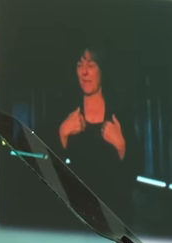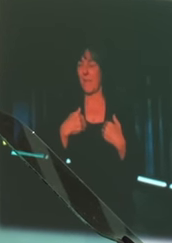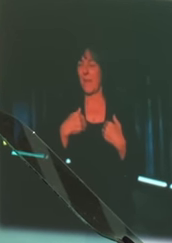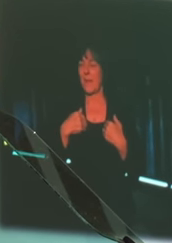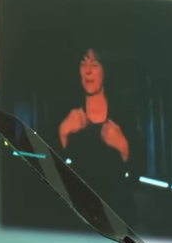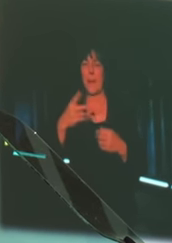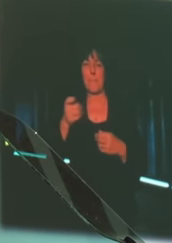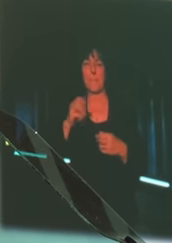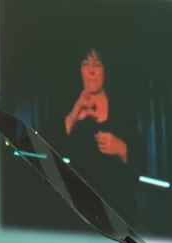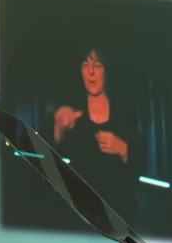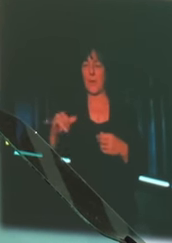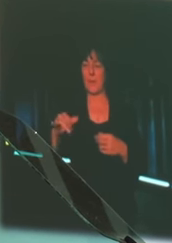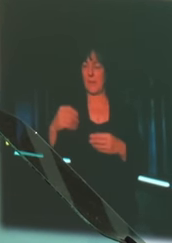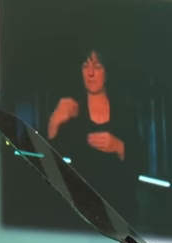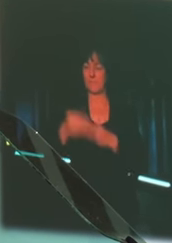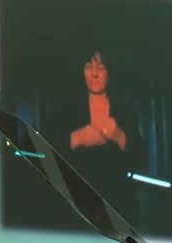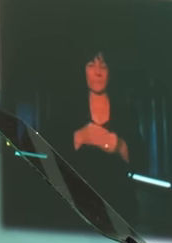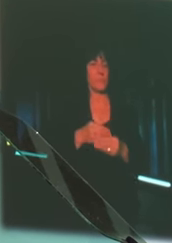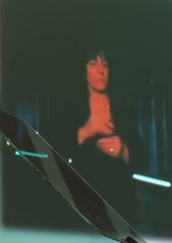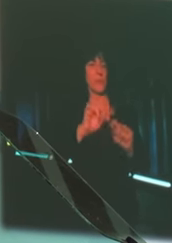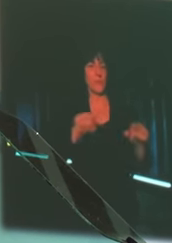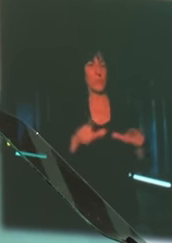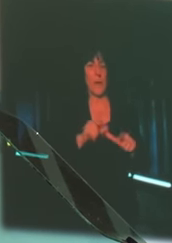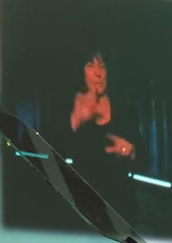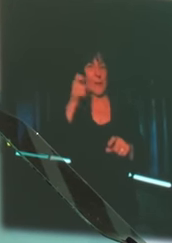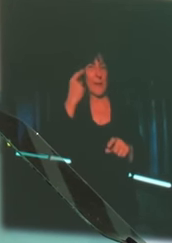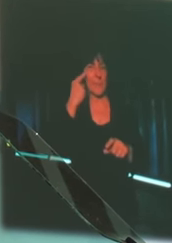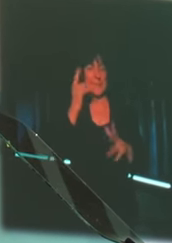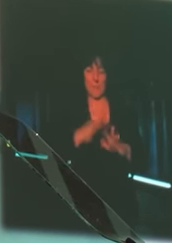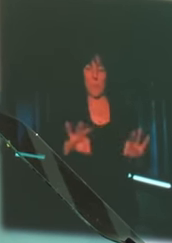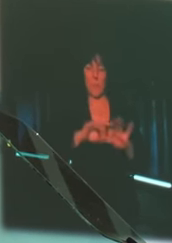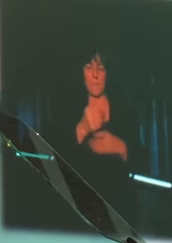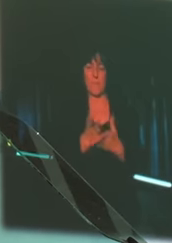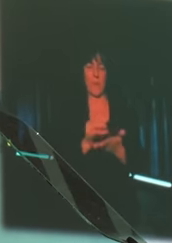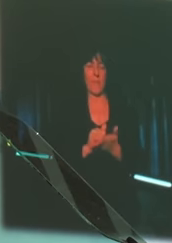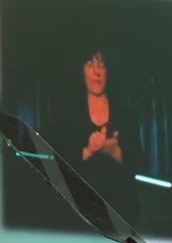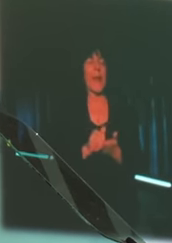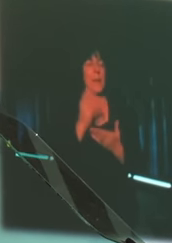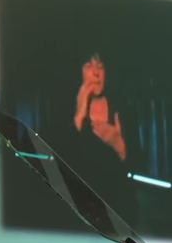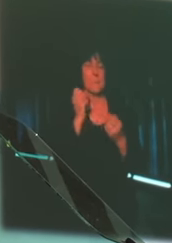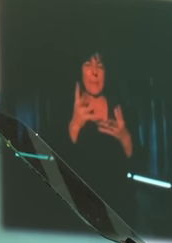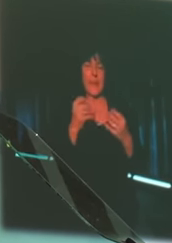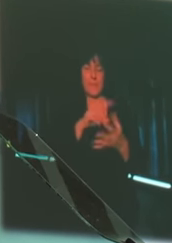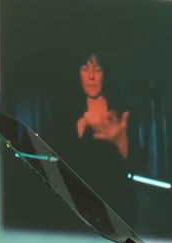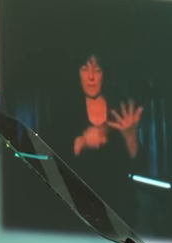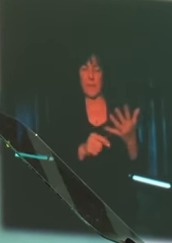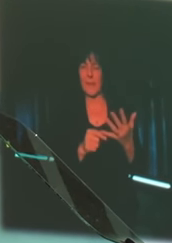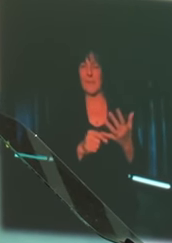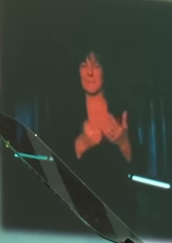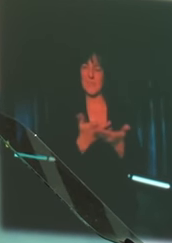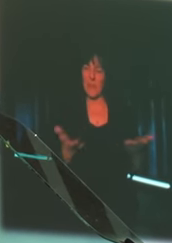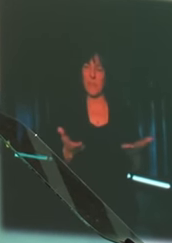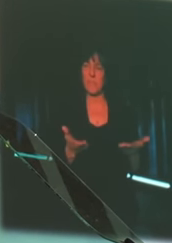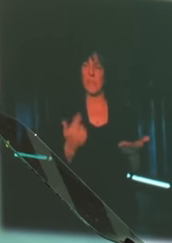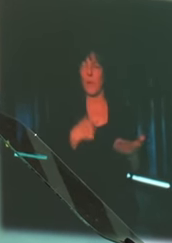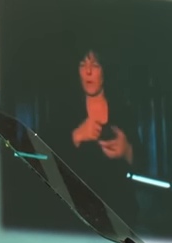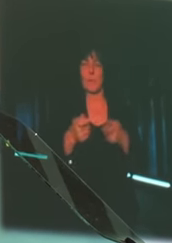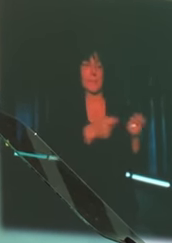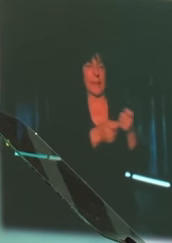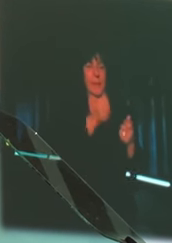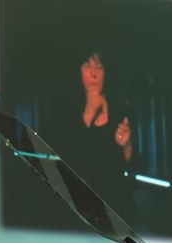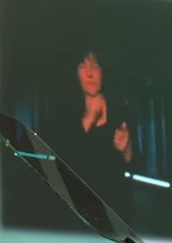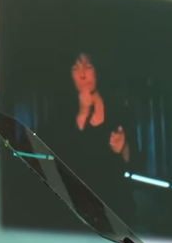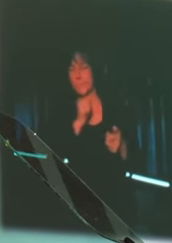tribal governments, because that's a really important piece of that. I know there's tons of stuff that we're all dealing